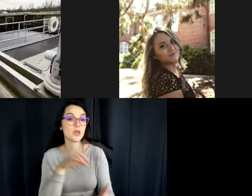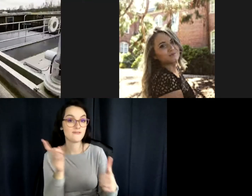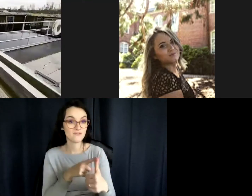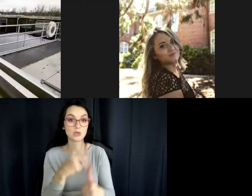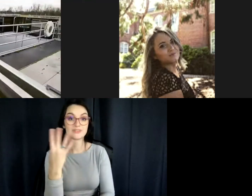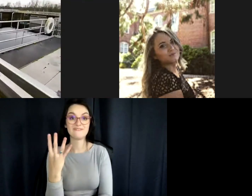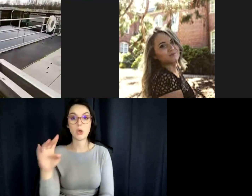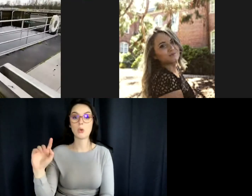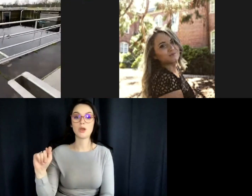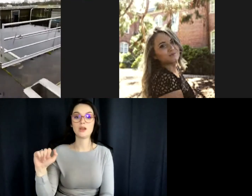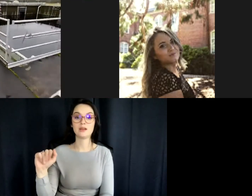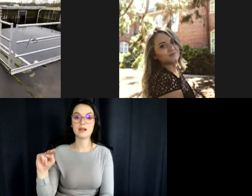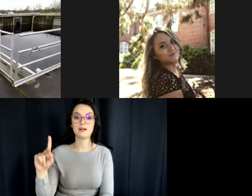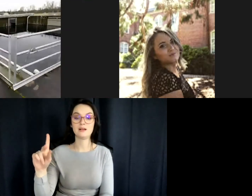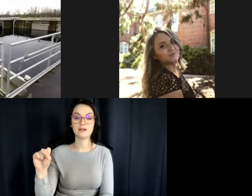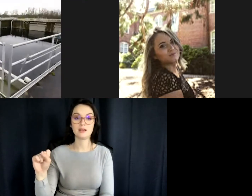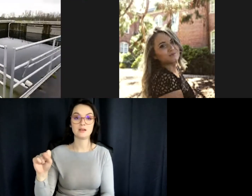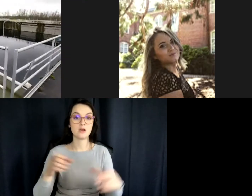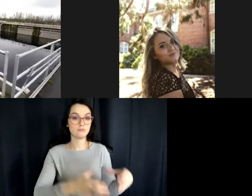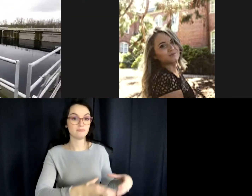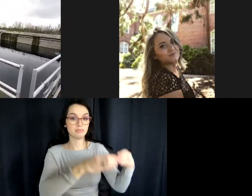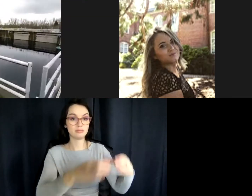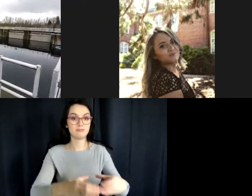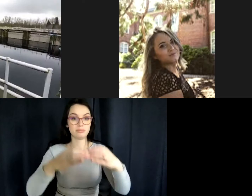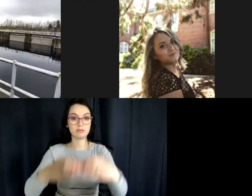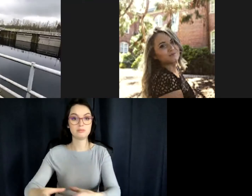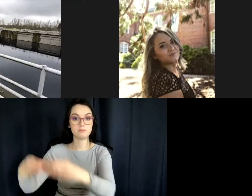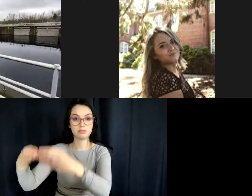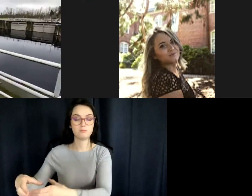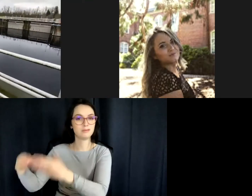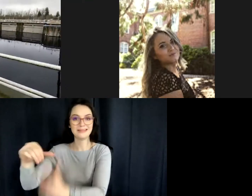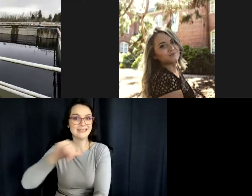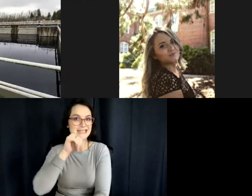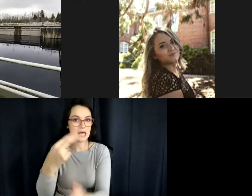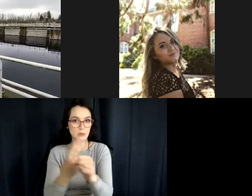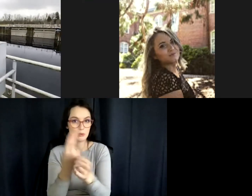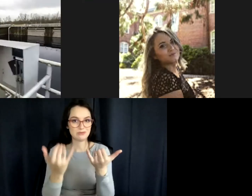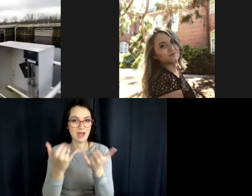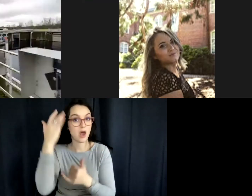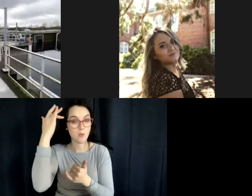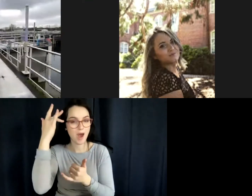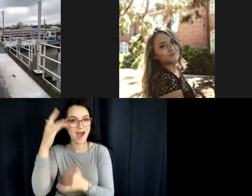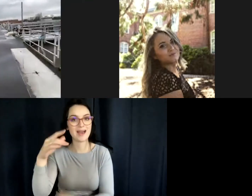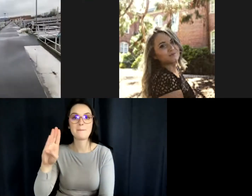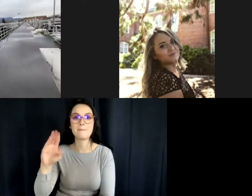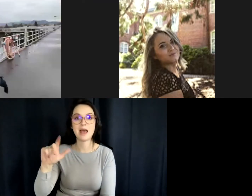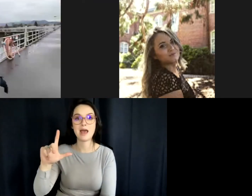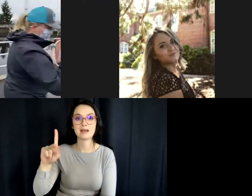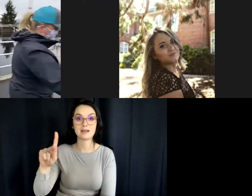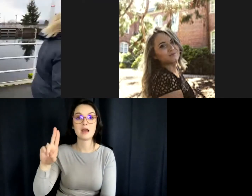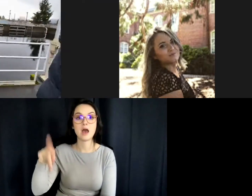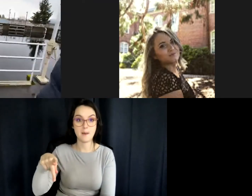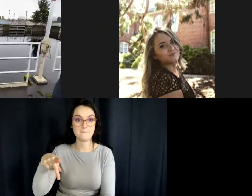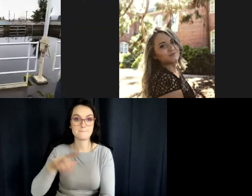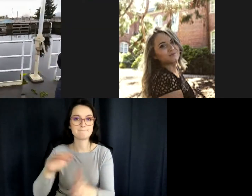to biological removal. And this is really where the microorganisms come into play. And so we're going to go up to the top of the aeration